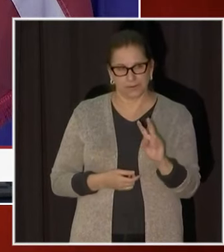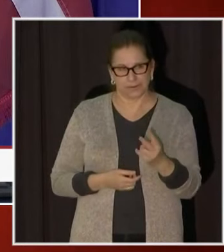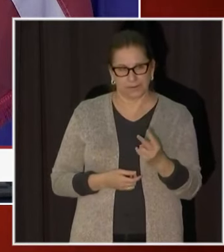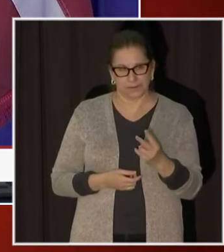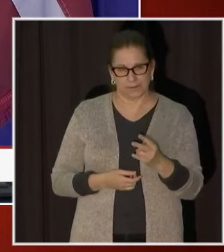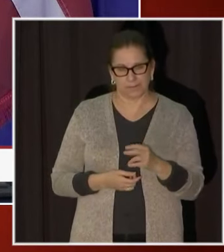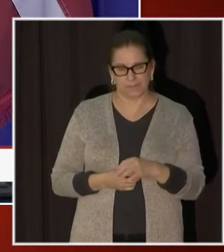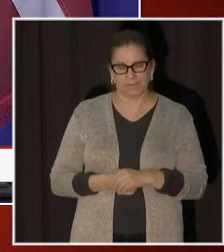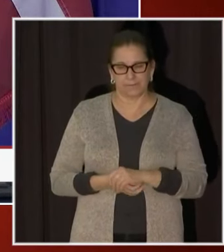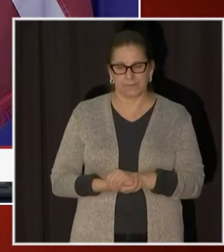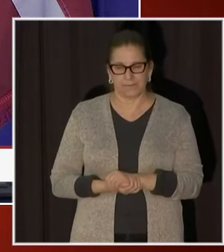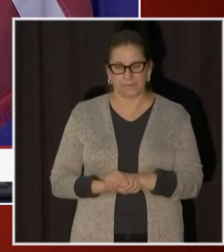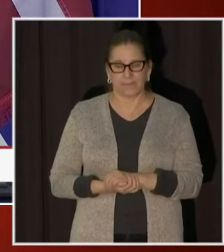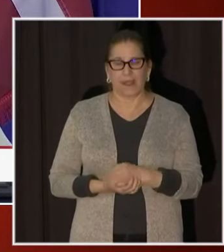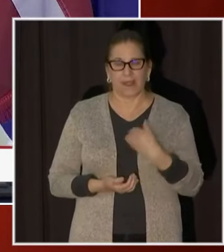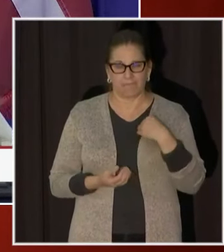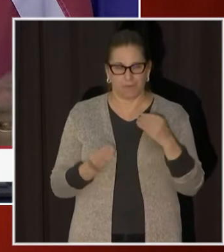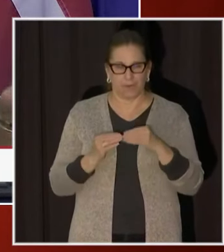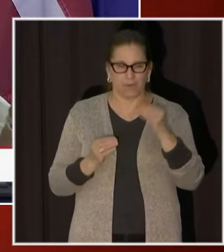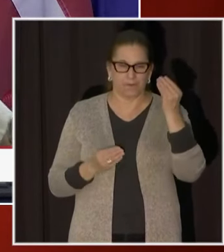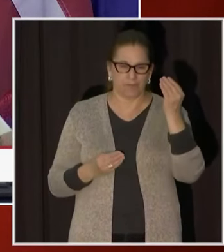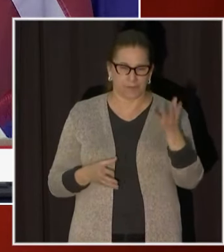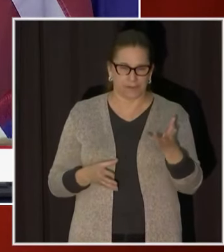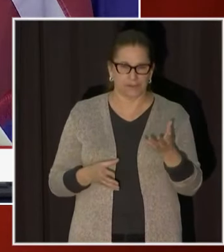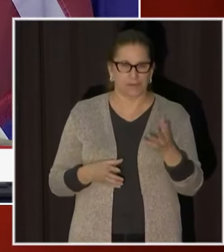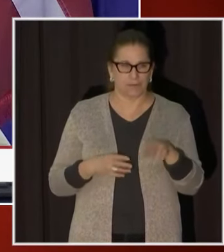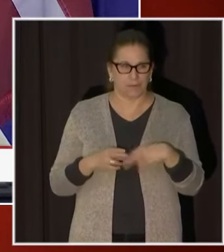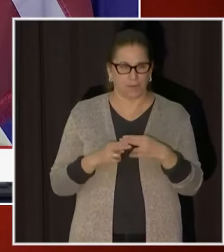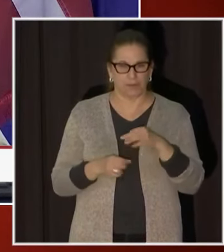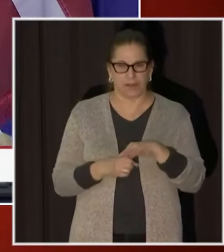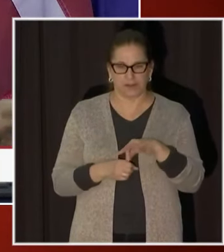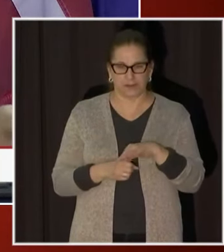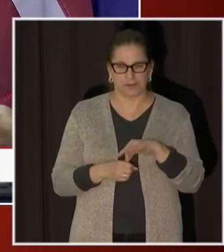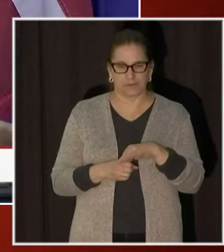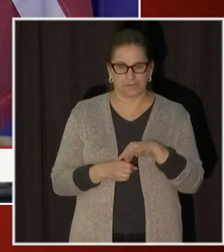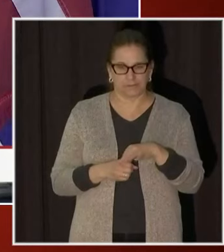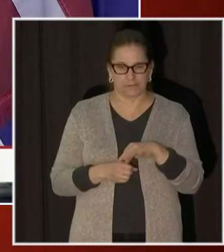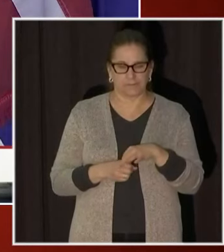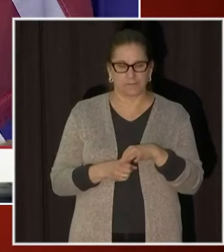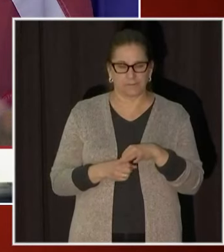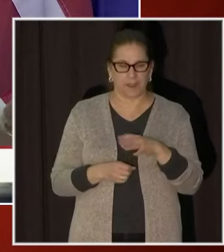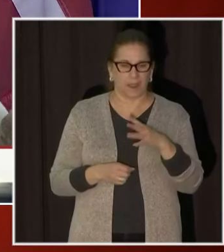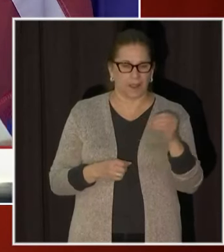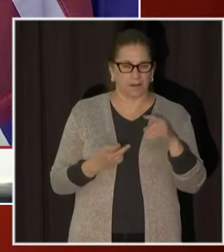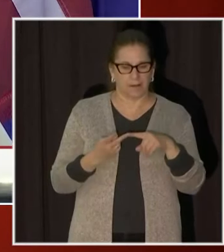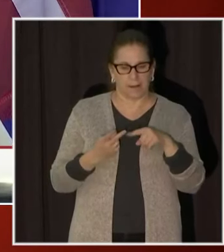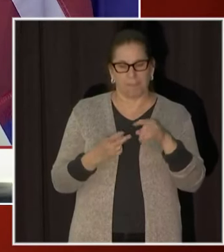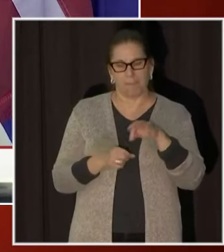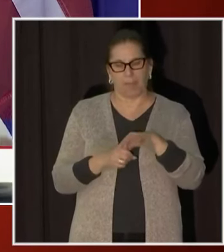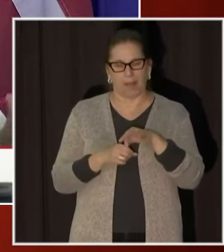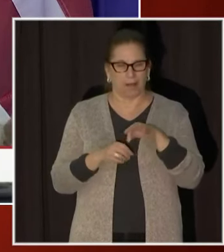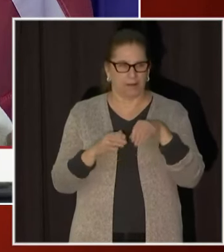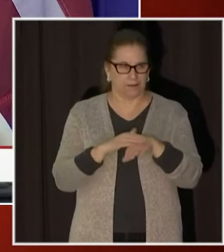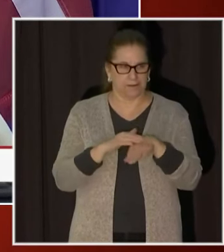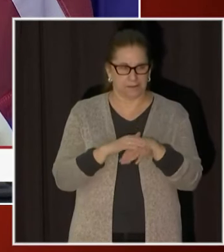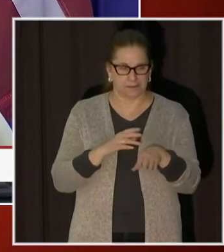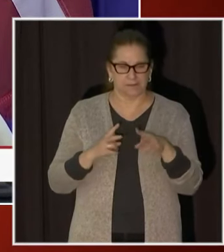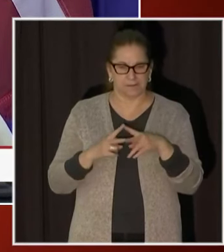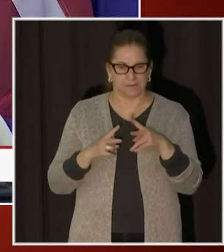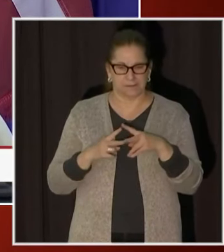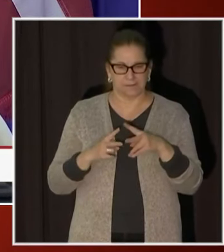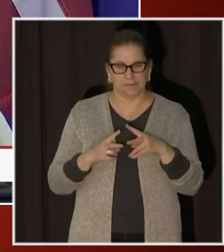more information out about the getting ballot access that was just discussed for the November